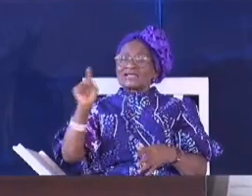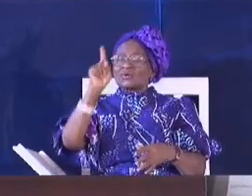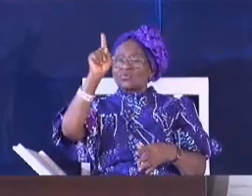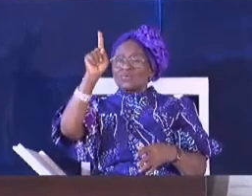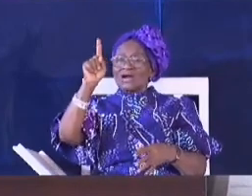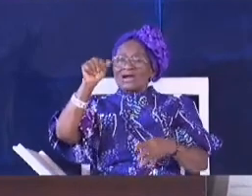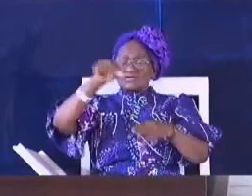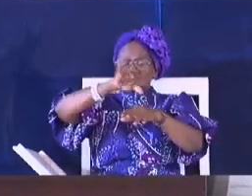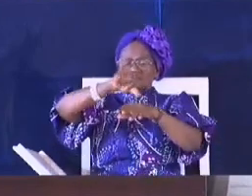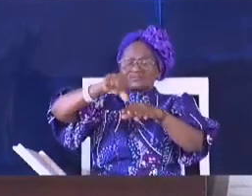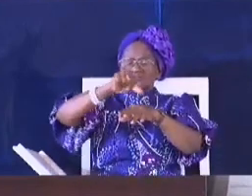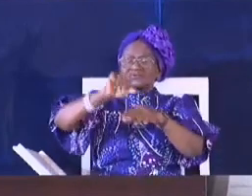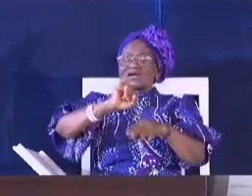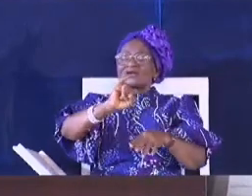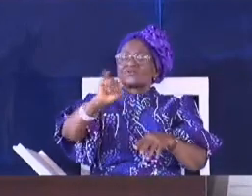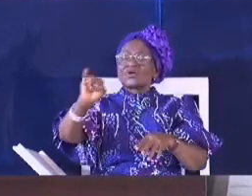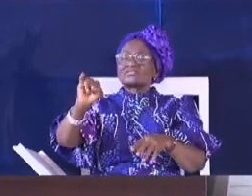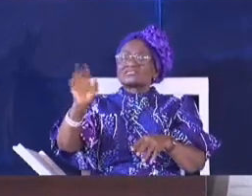anointing them.